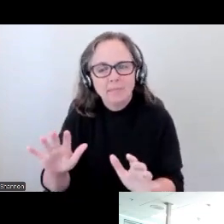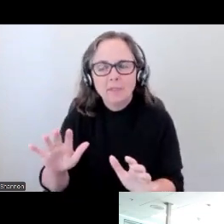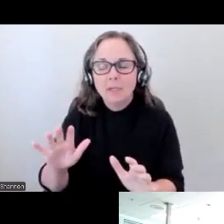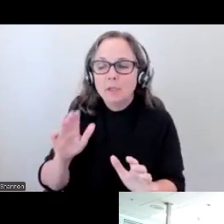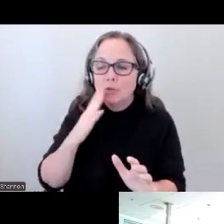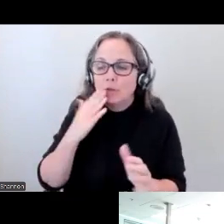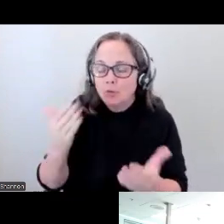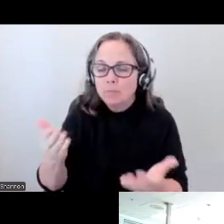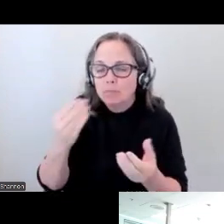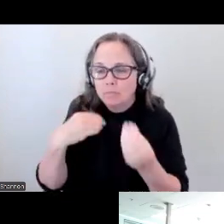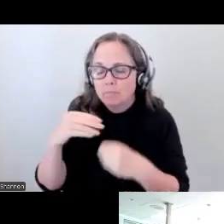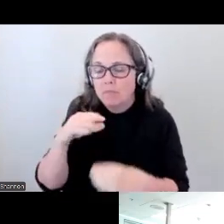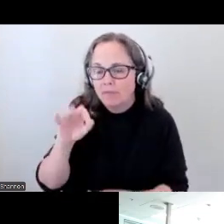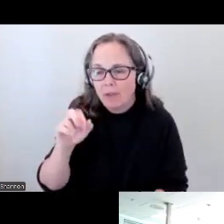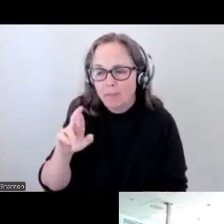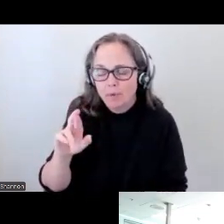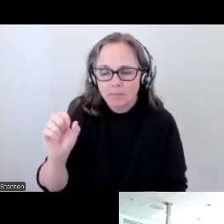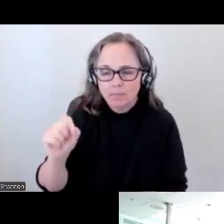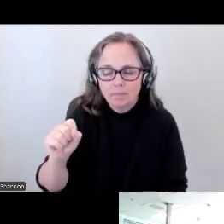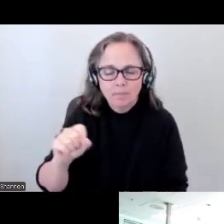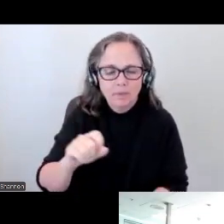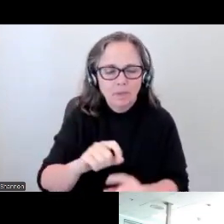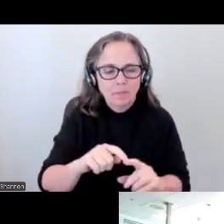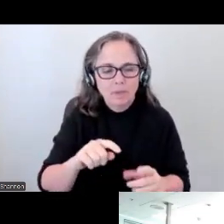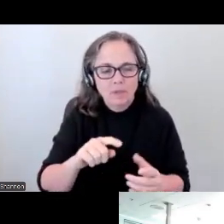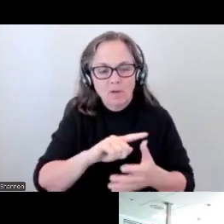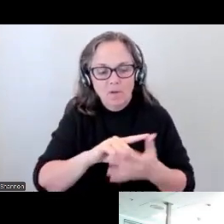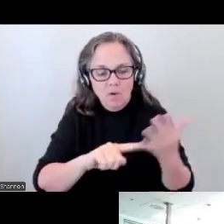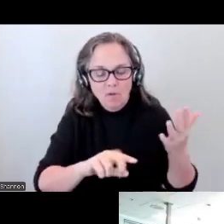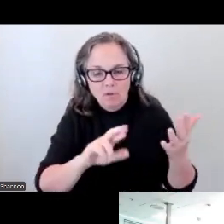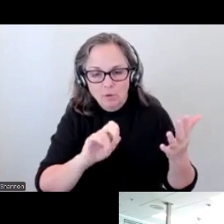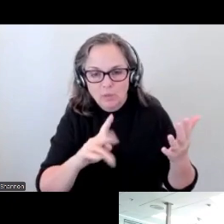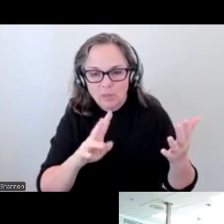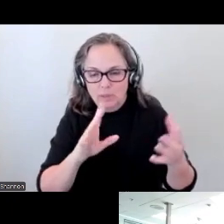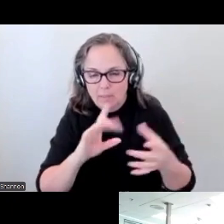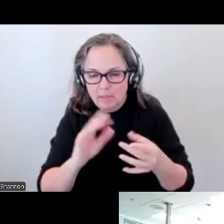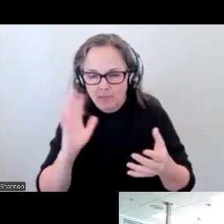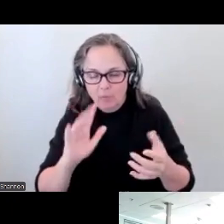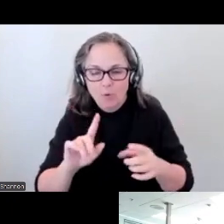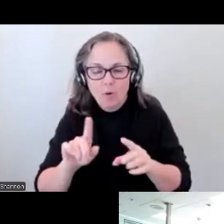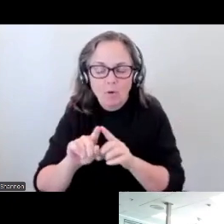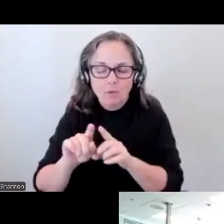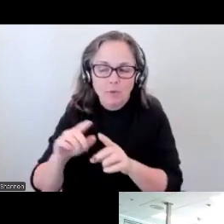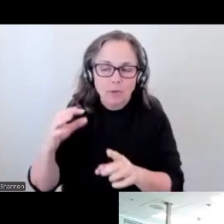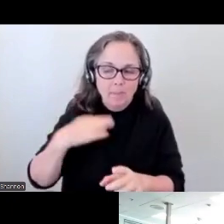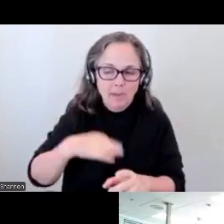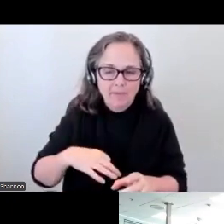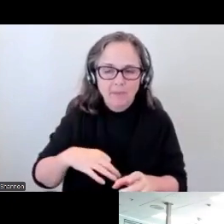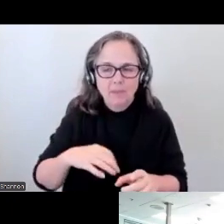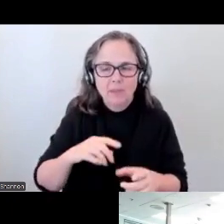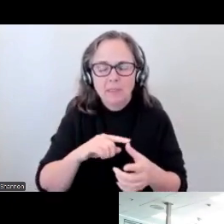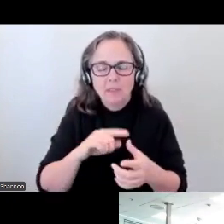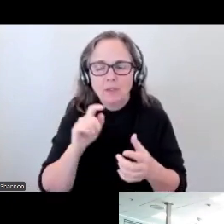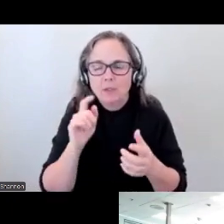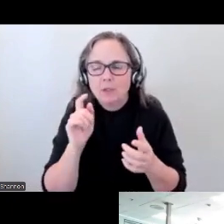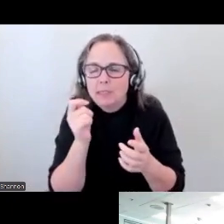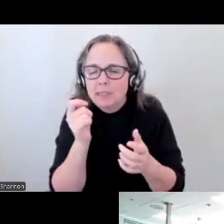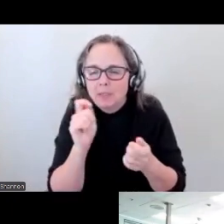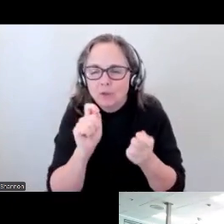fibers. And like I said, with all the risk earlier that I mentioned and the benefits, these are small changes